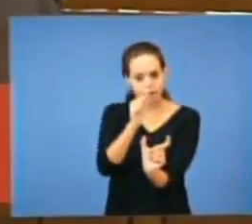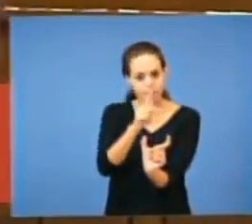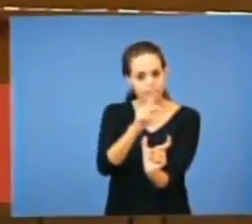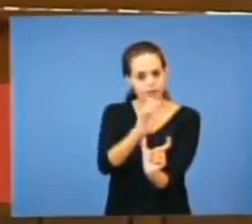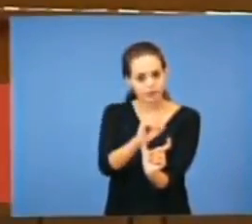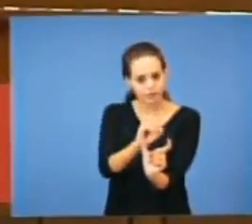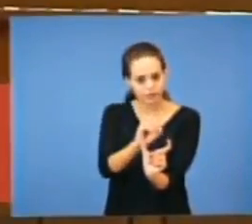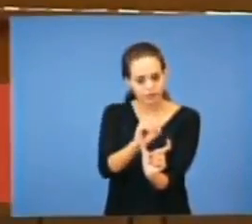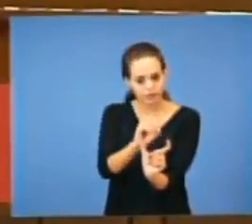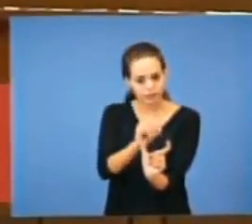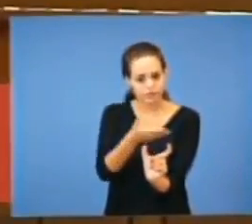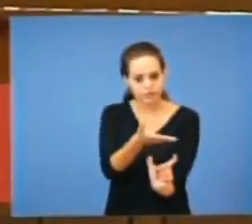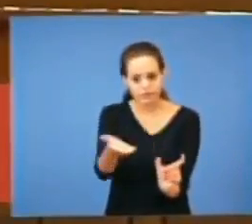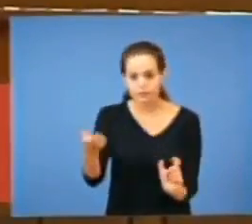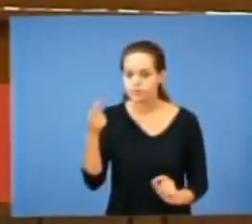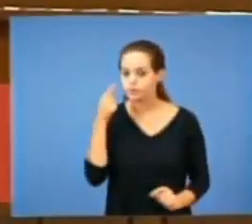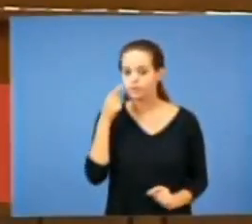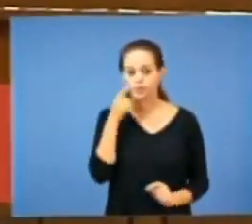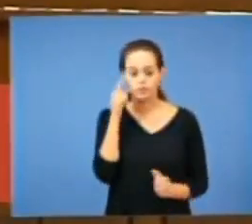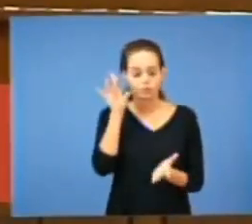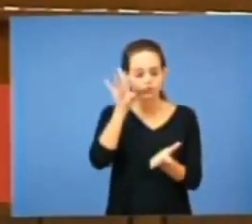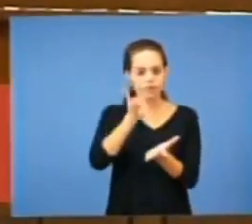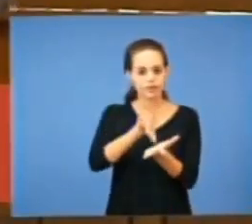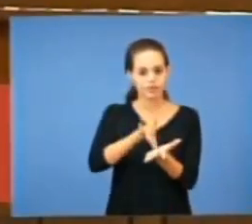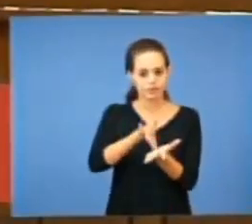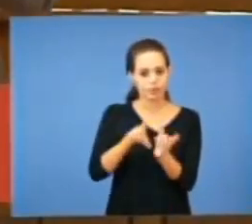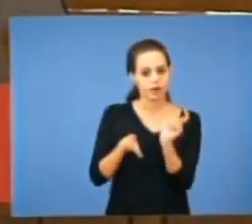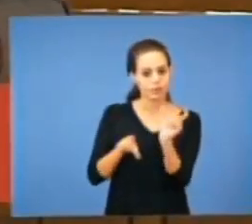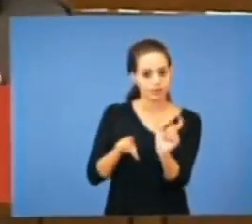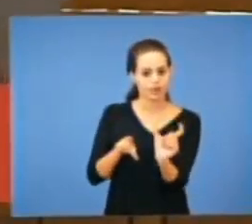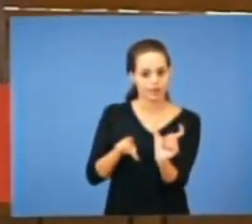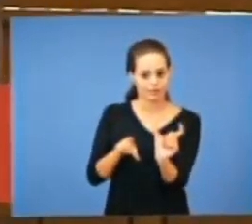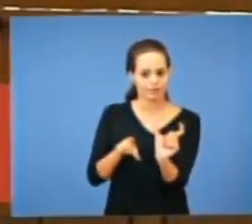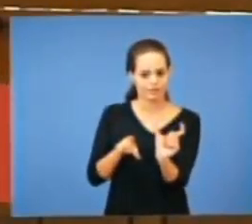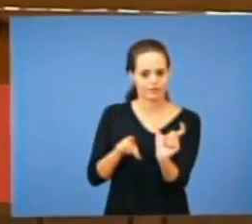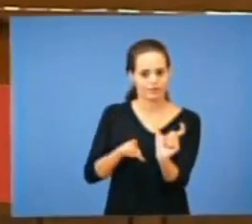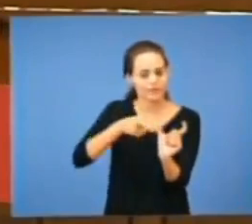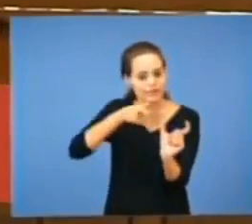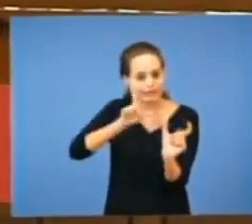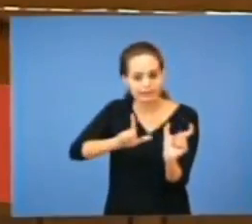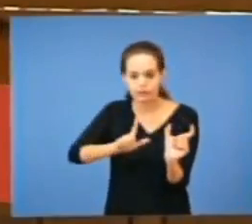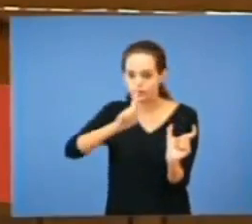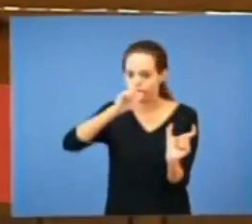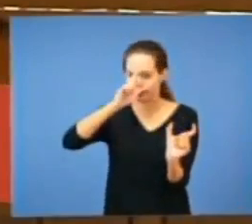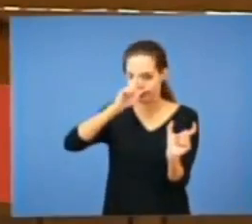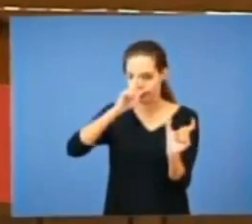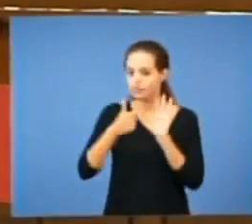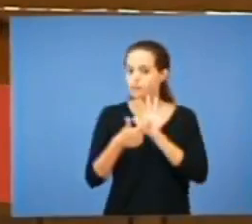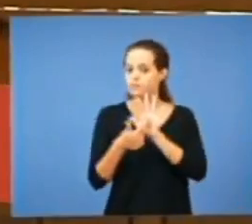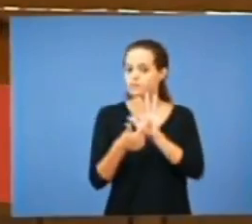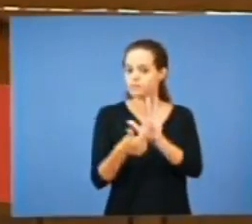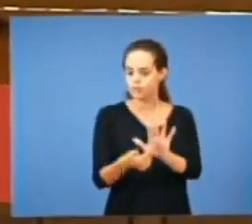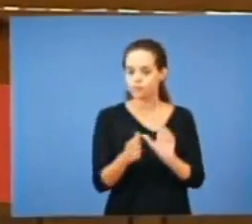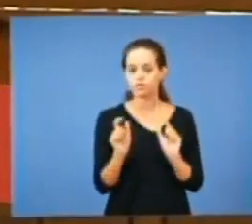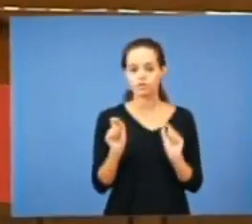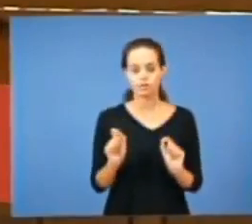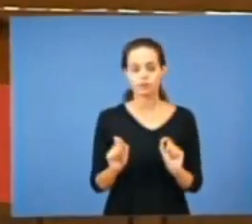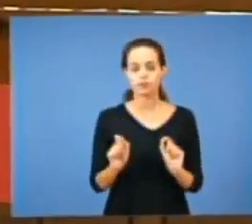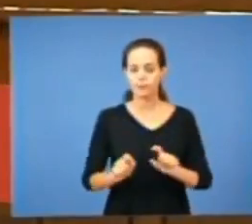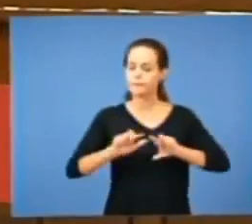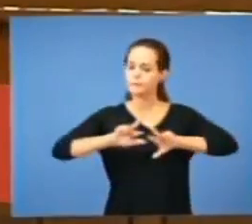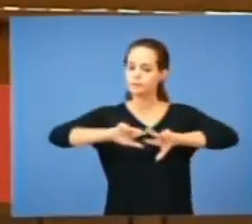Brethren, the New Testament. In the original is the book of Revelation is referring to the